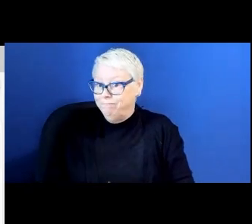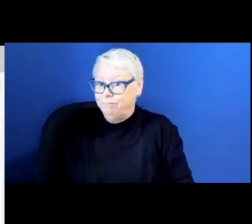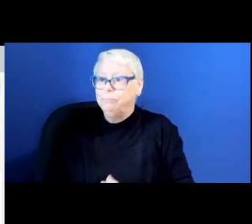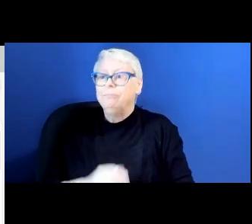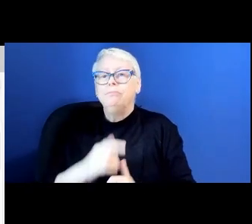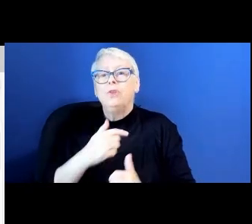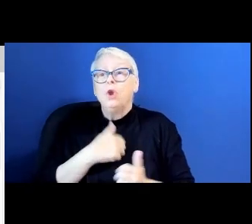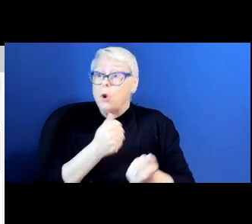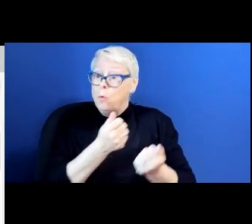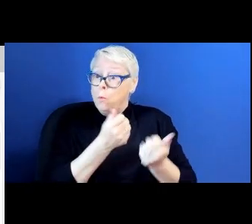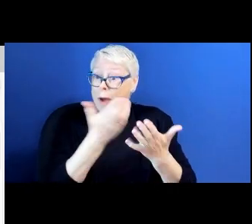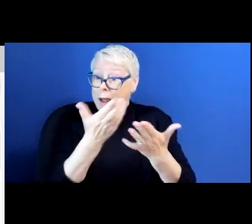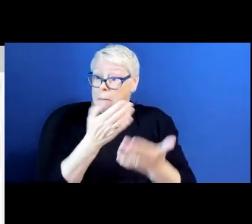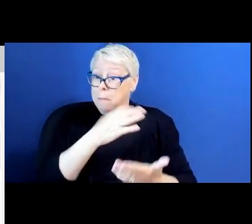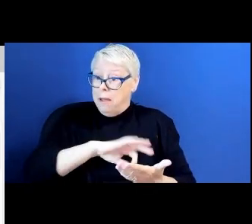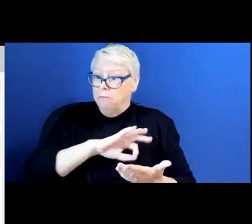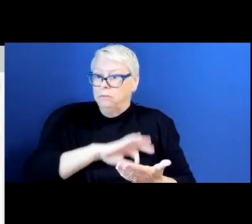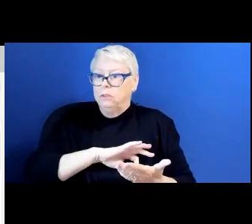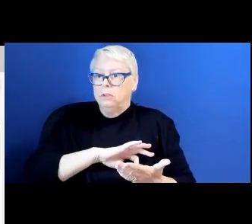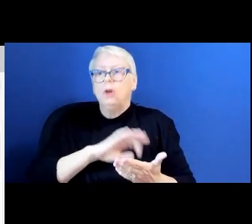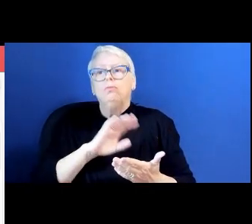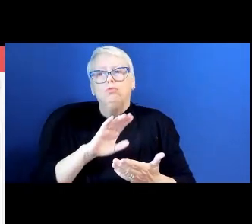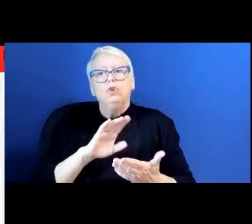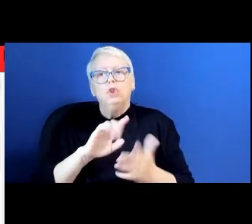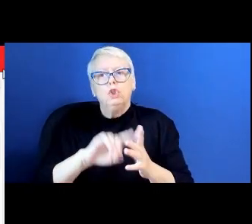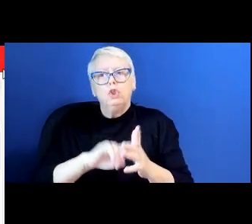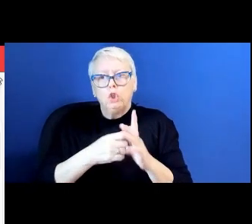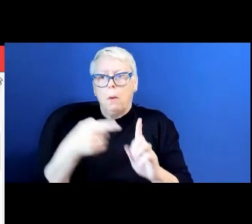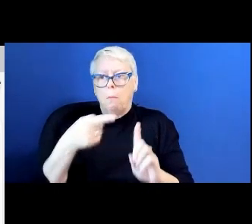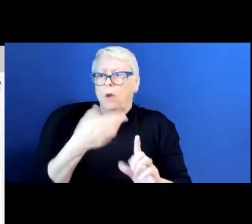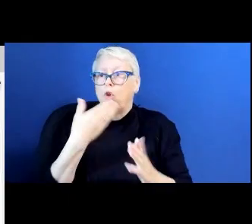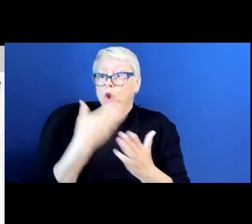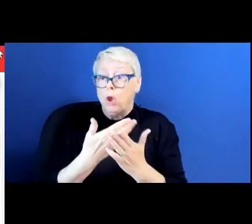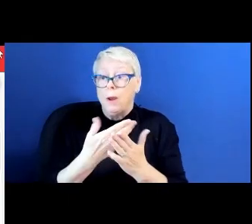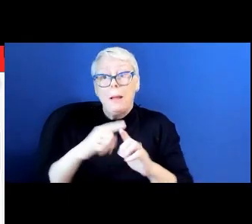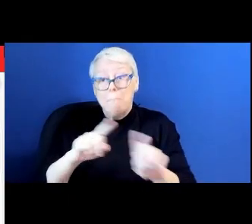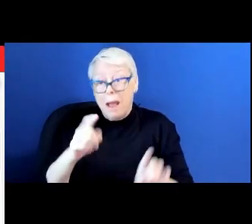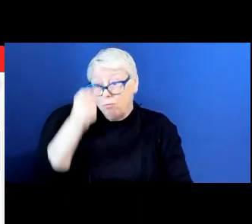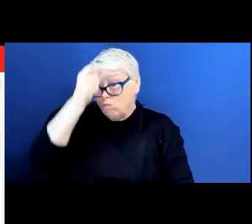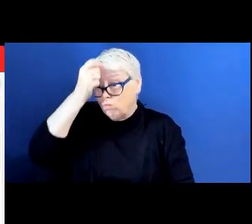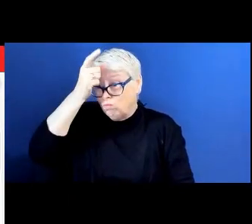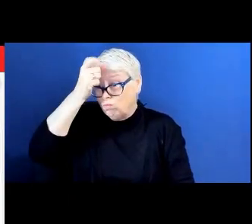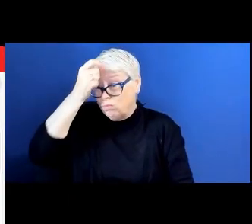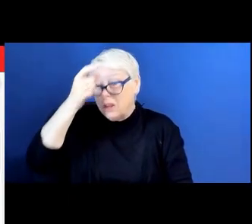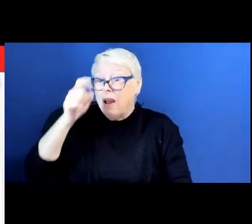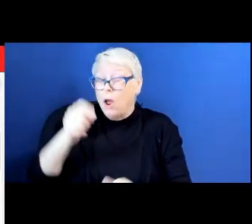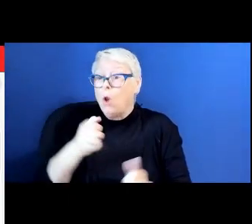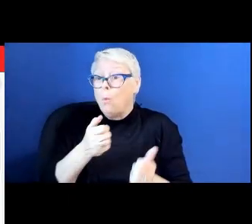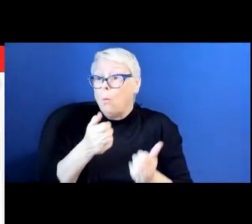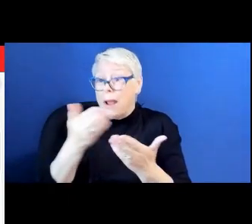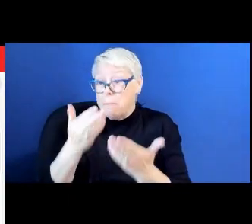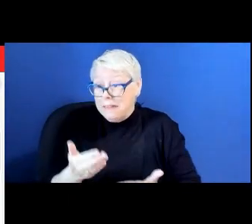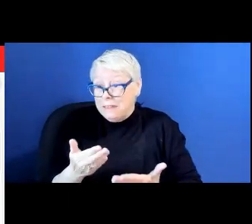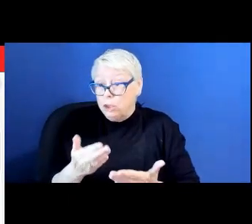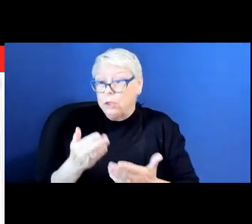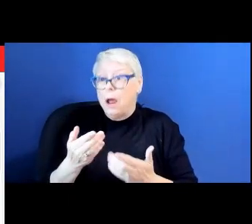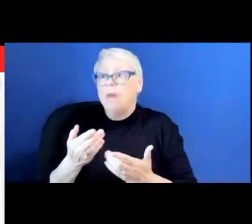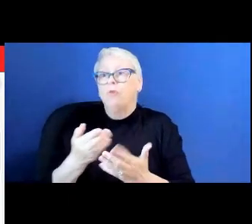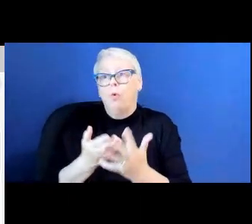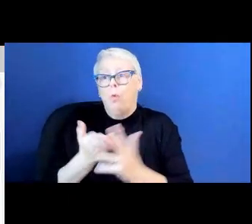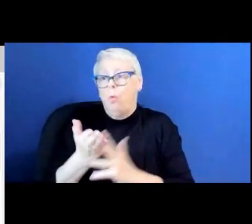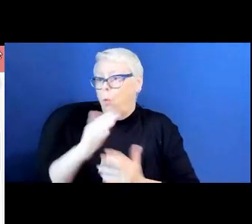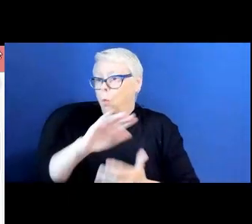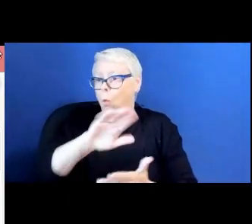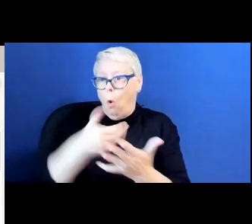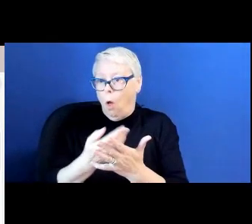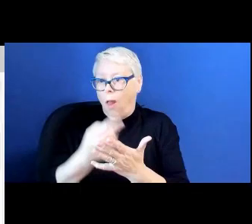Recommended benefits are a good starting point, but you will still need to go through all of these recommendations to determine